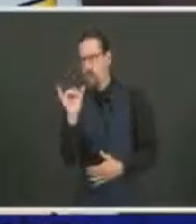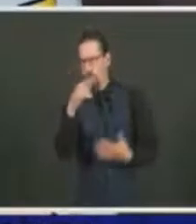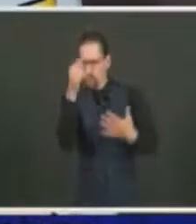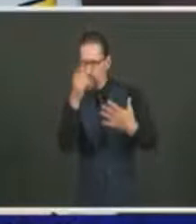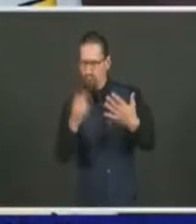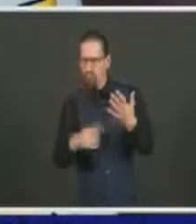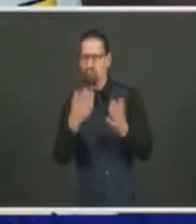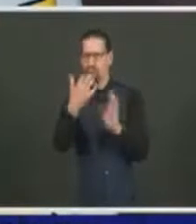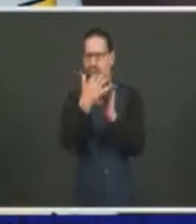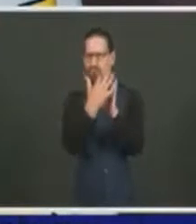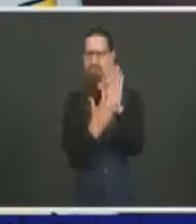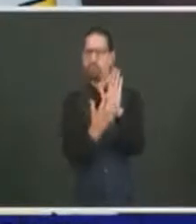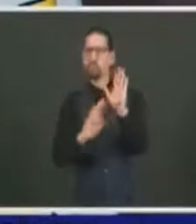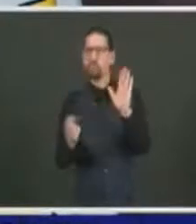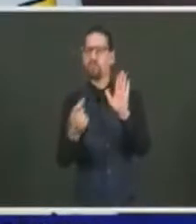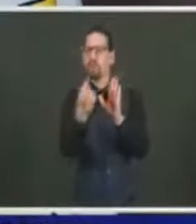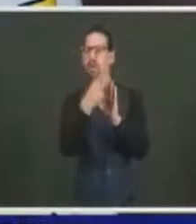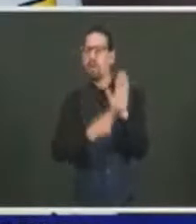continue.